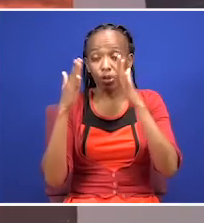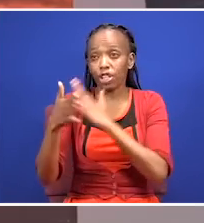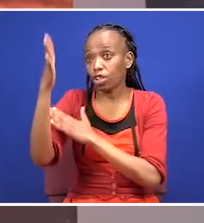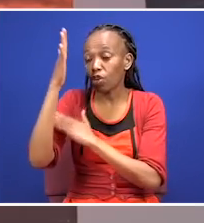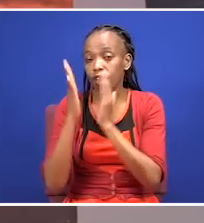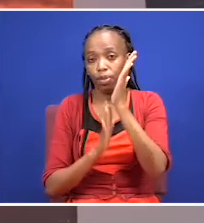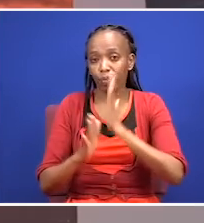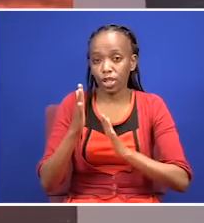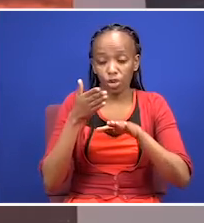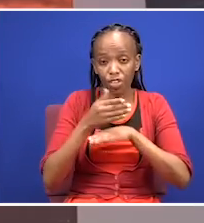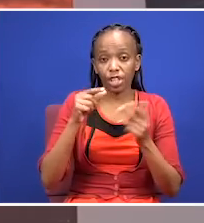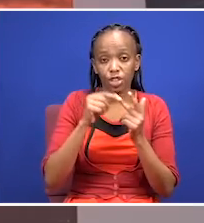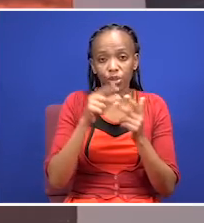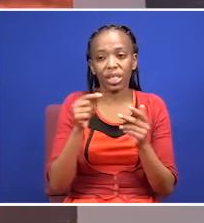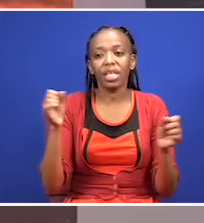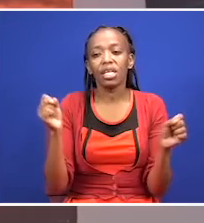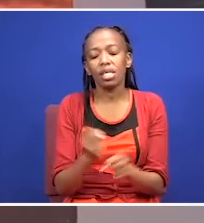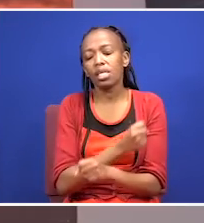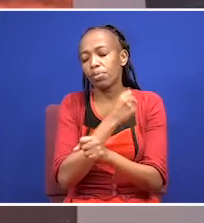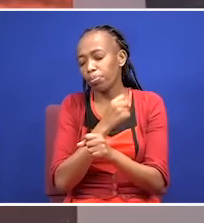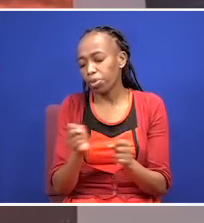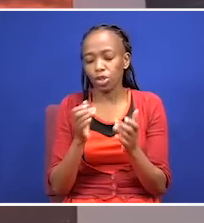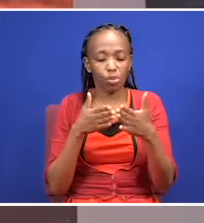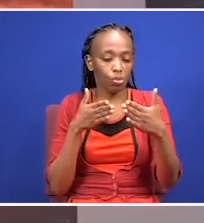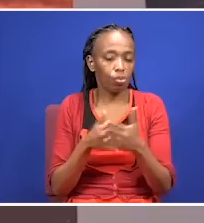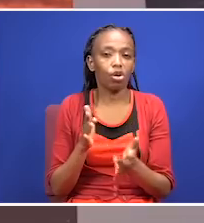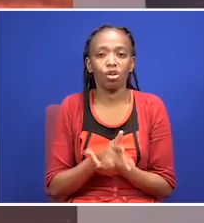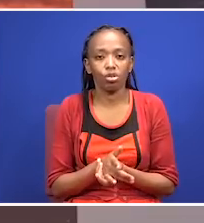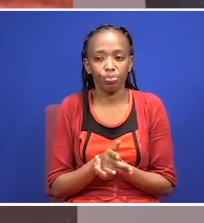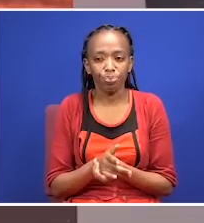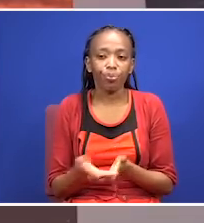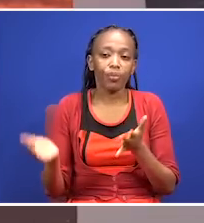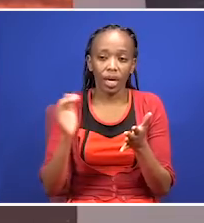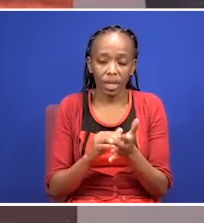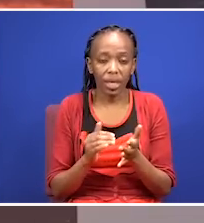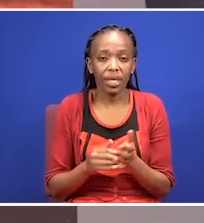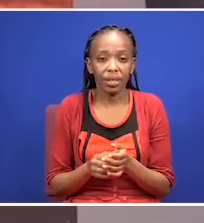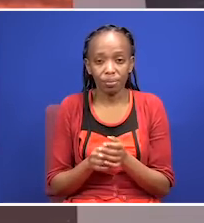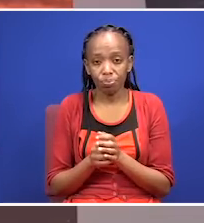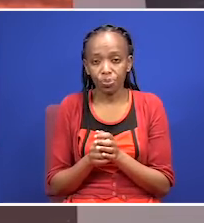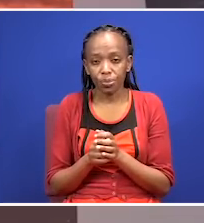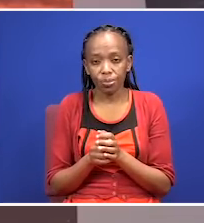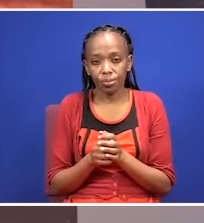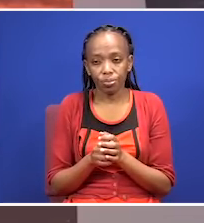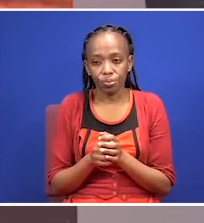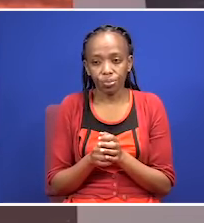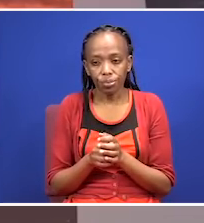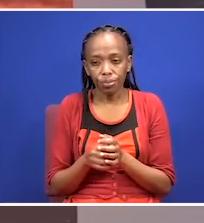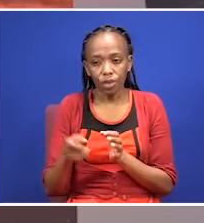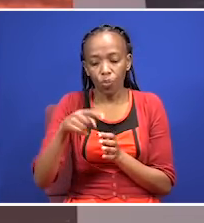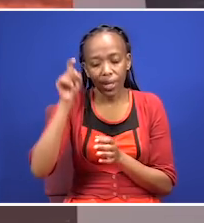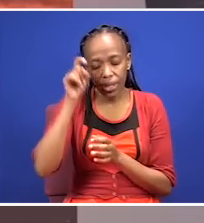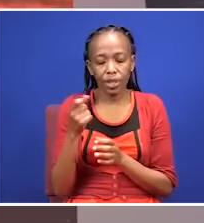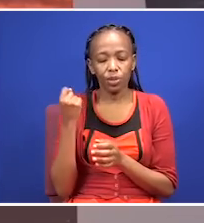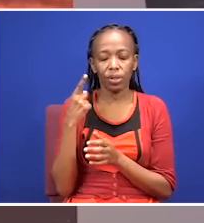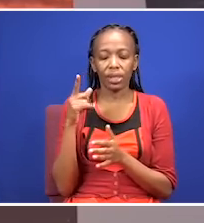god's plans over his chosen cannot be forted let me repeat that again dear listener to you we need